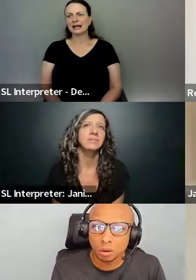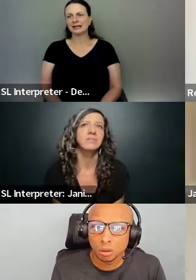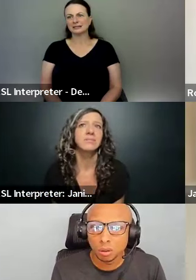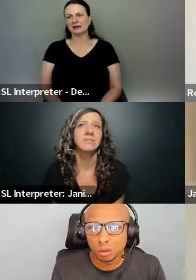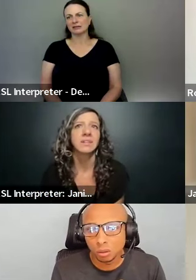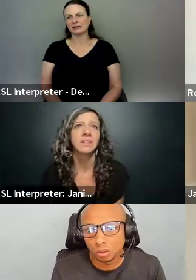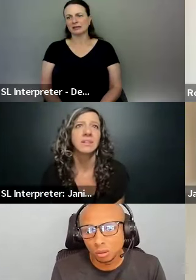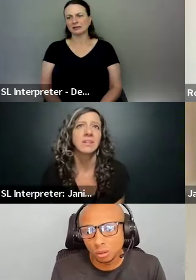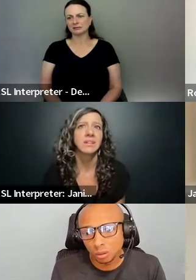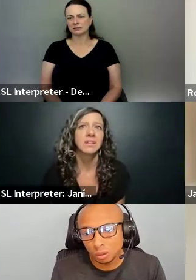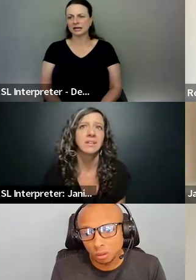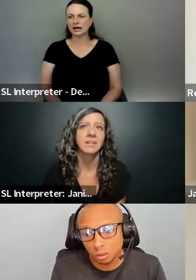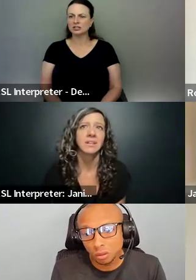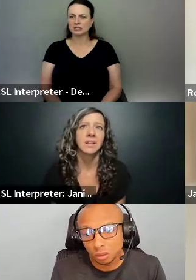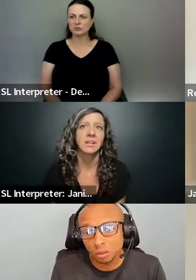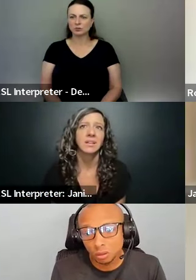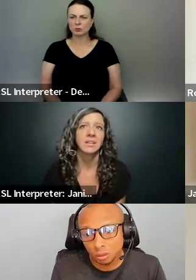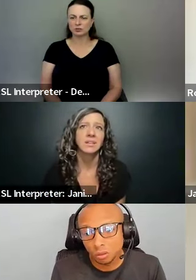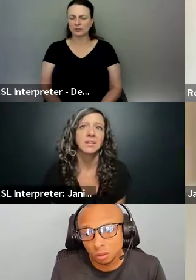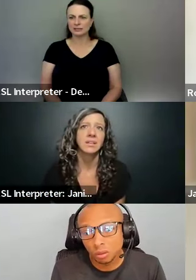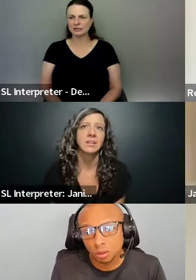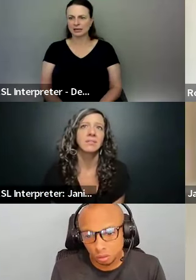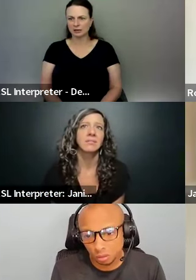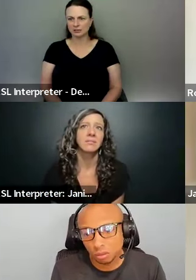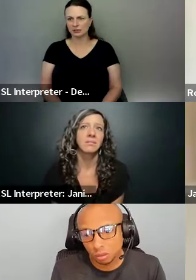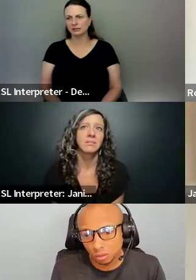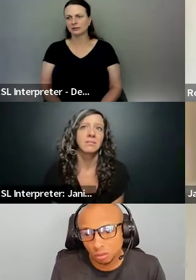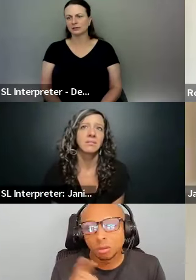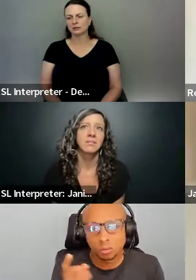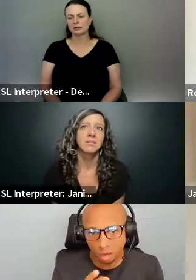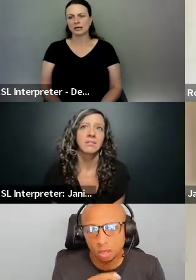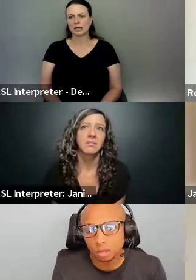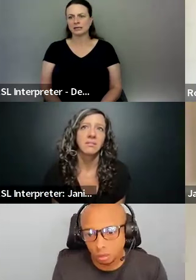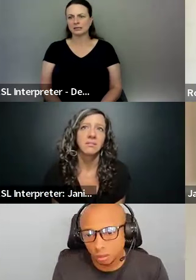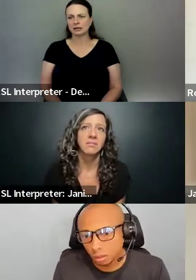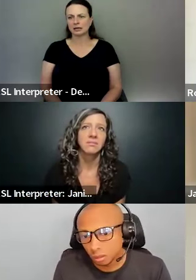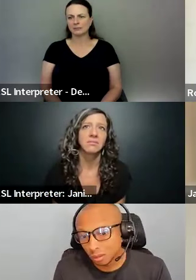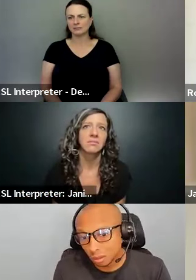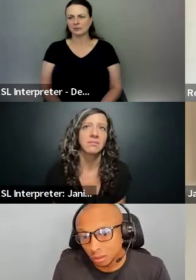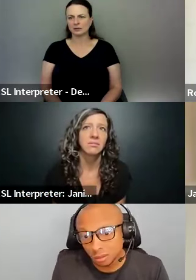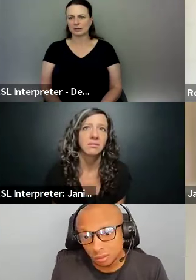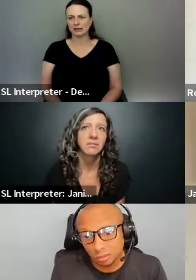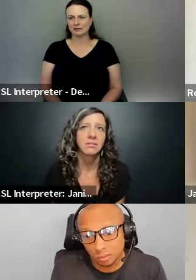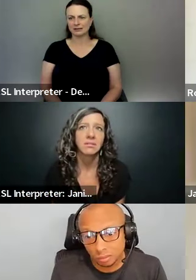yeah, ASL, I think. Yeah, just if we're doing a sign glossary, and